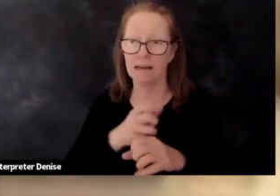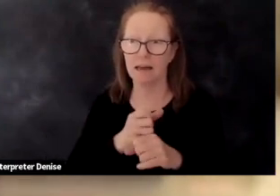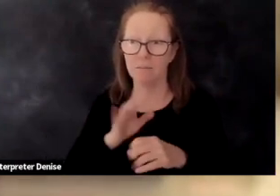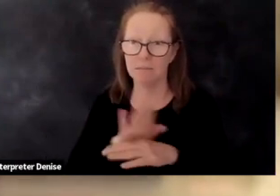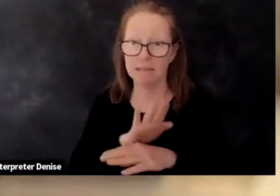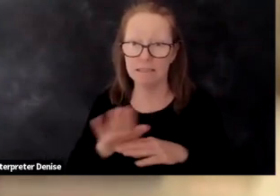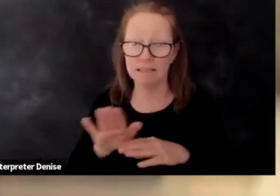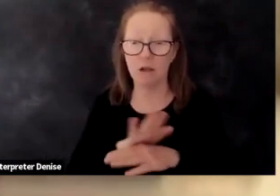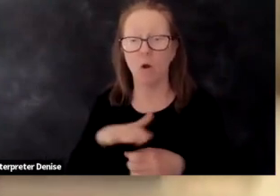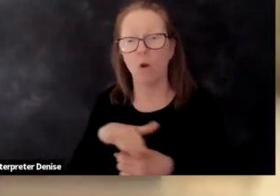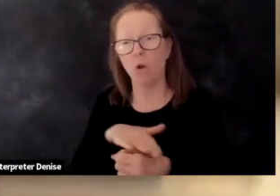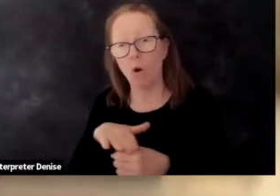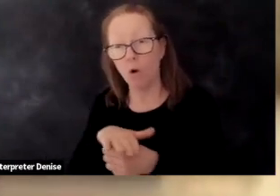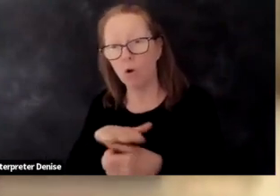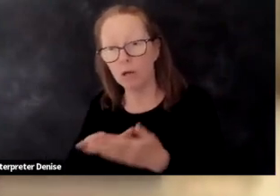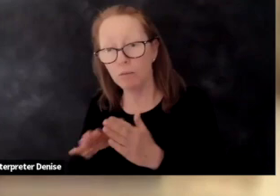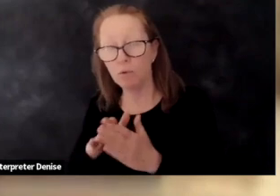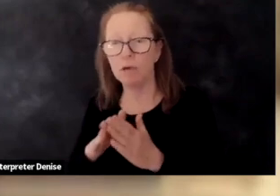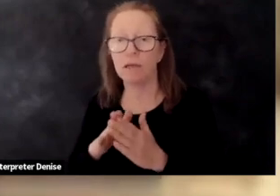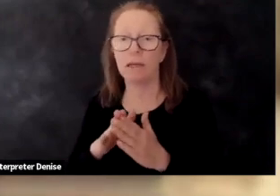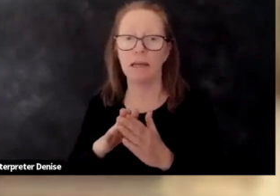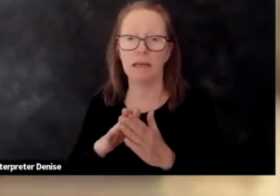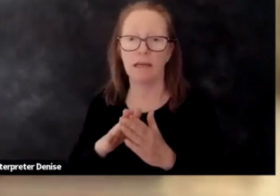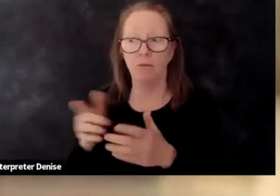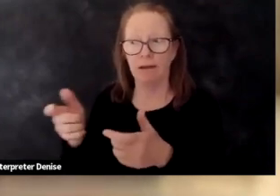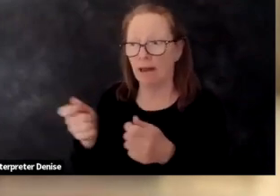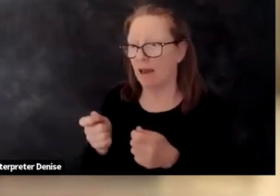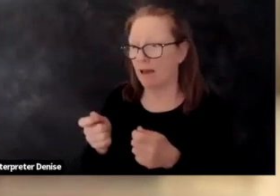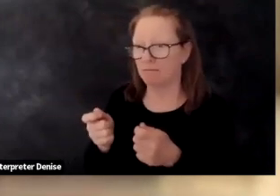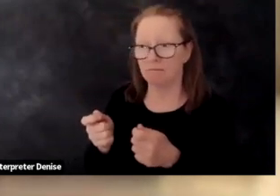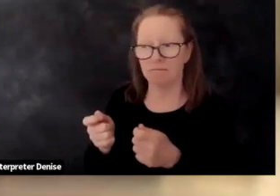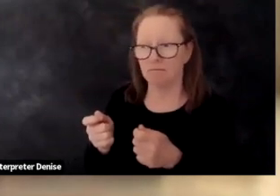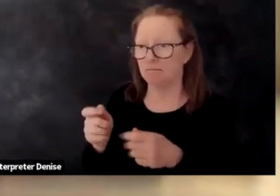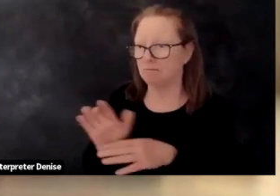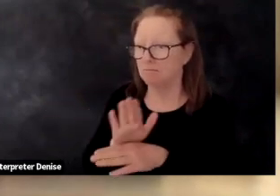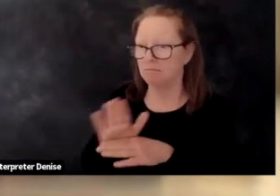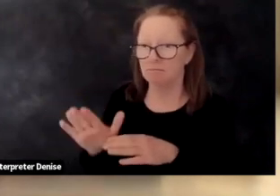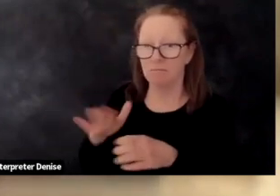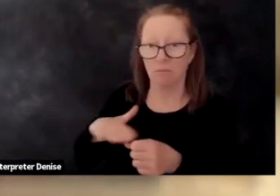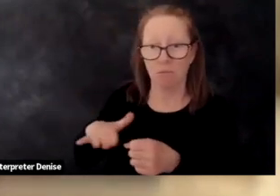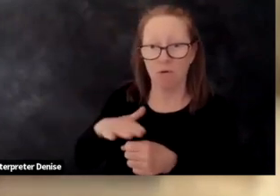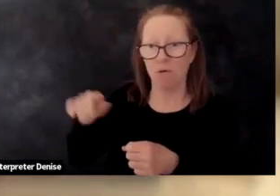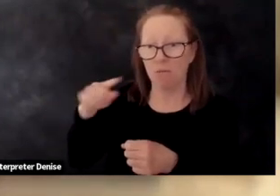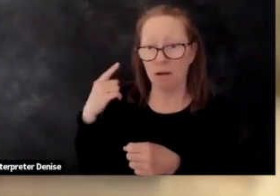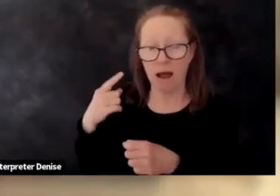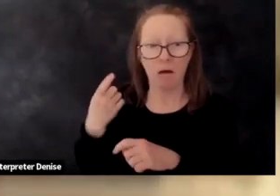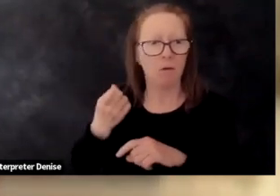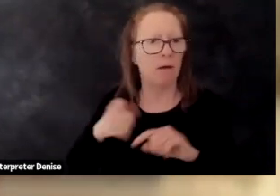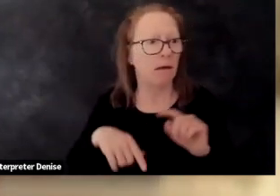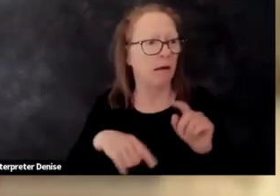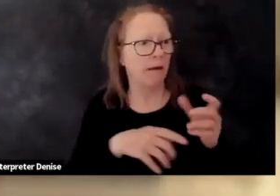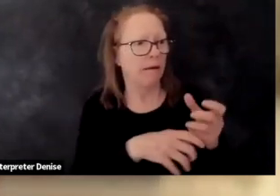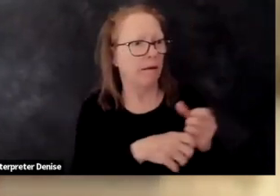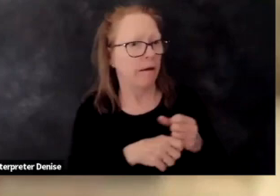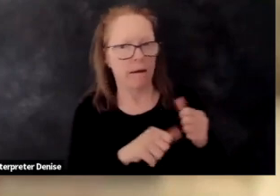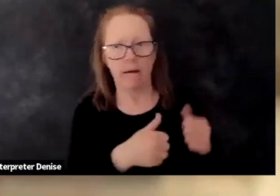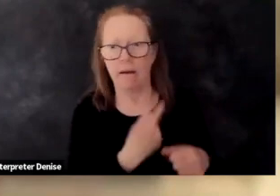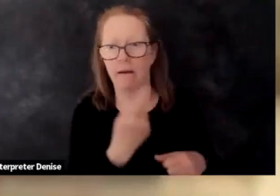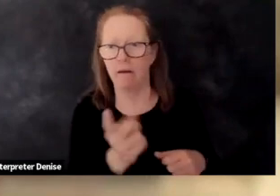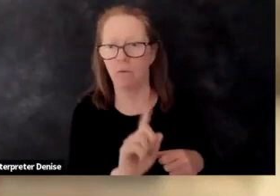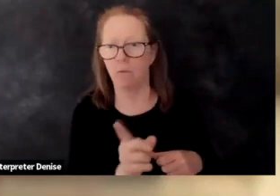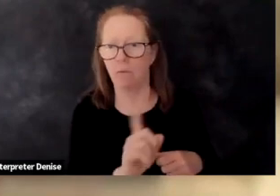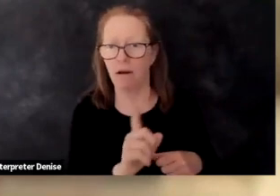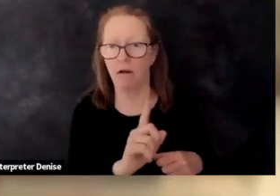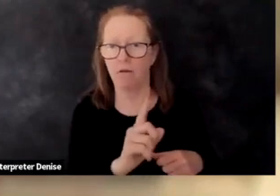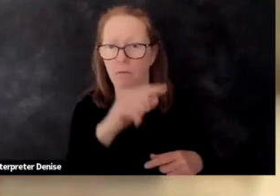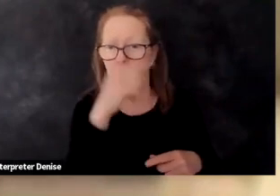Latino businesses in our community, we can't get it anywhere. So that's our expectation. We know that there are people out there that